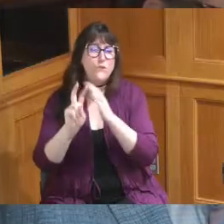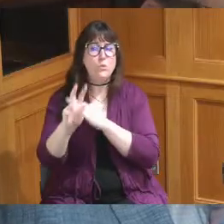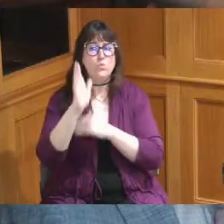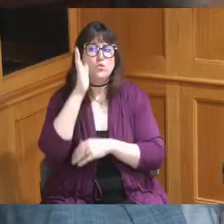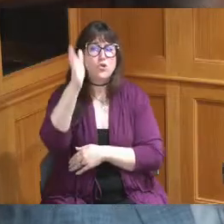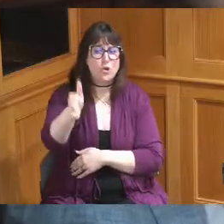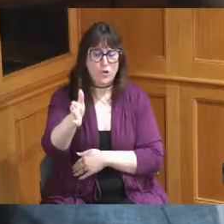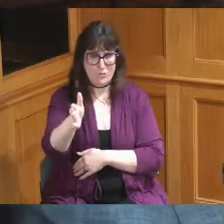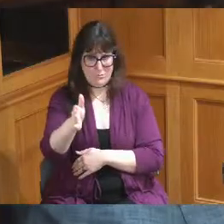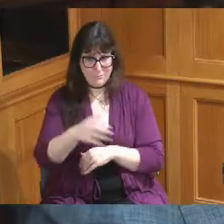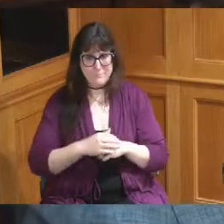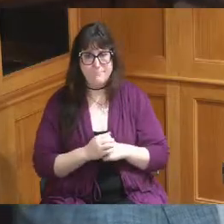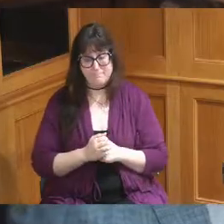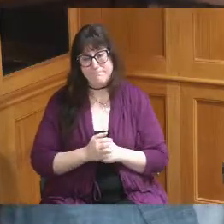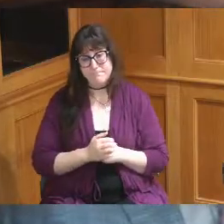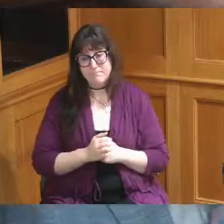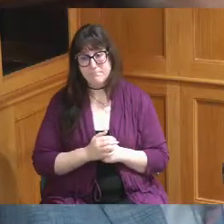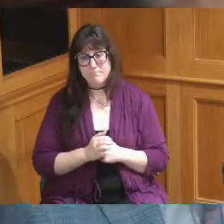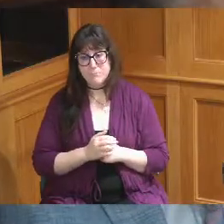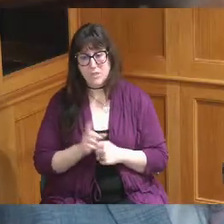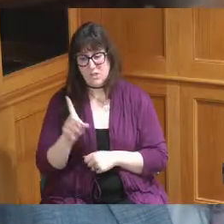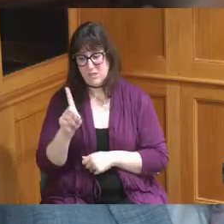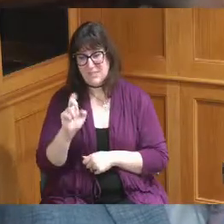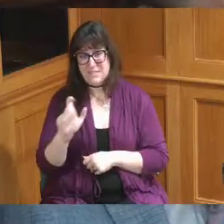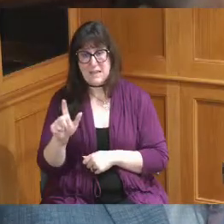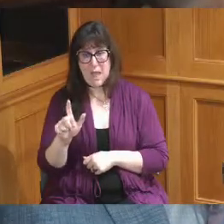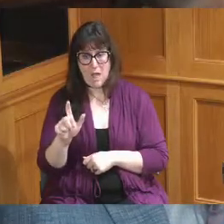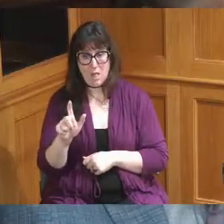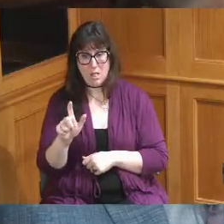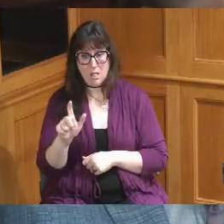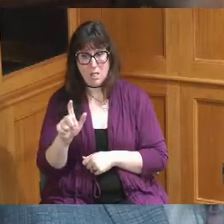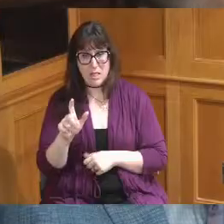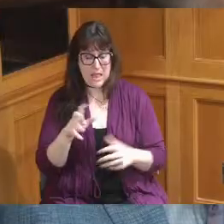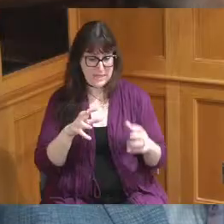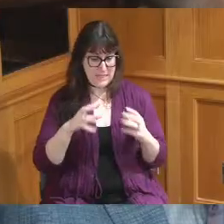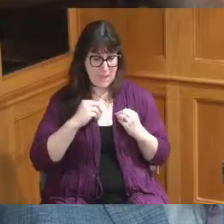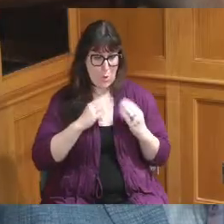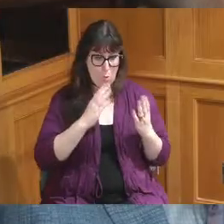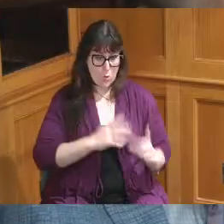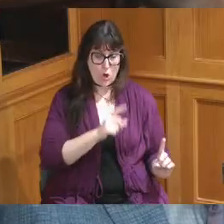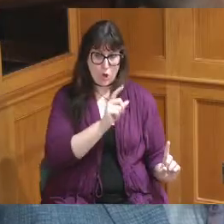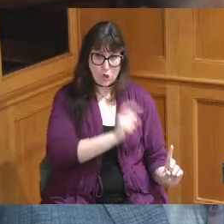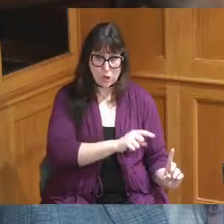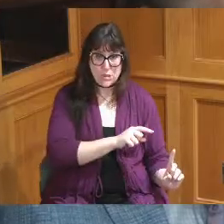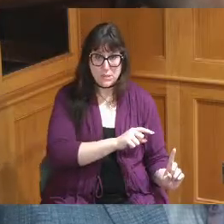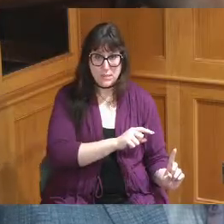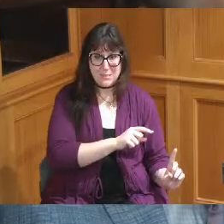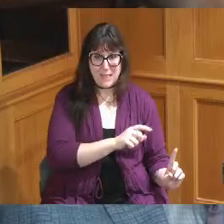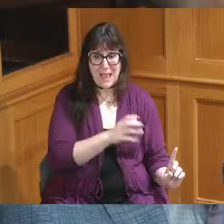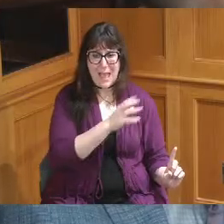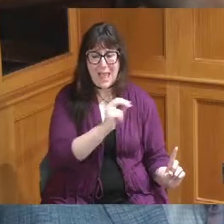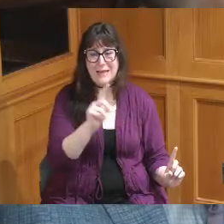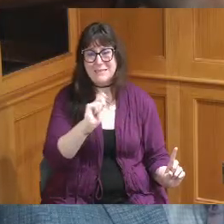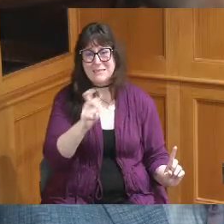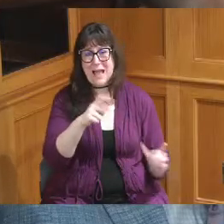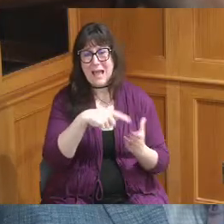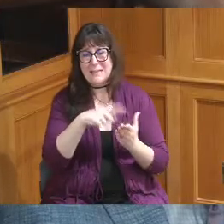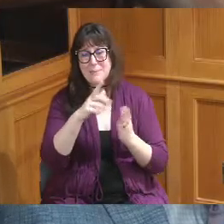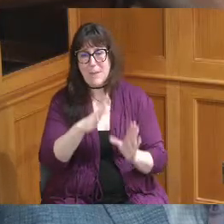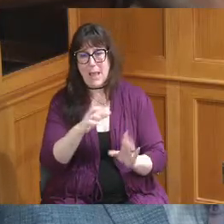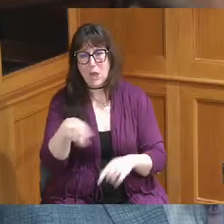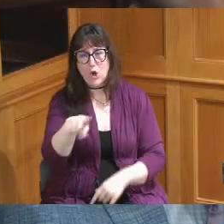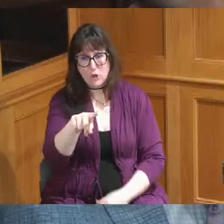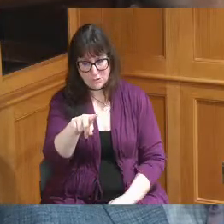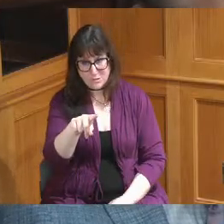county. So the deal is between the Bengals ownership and the taxpayers.